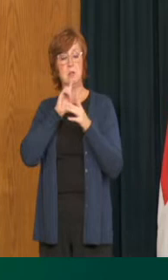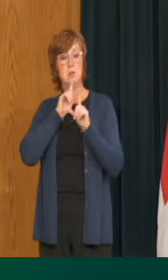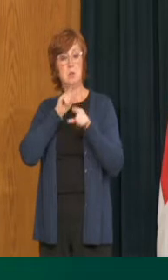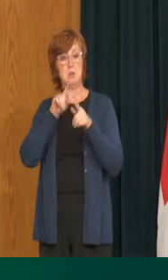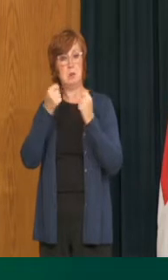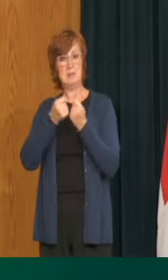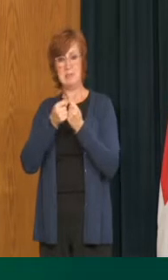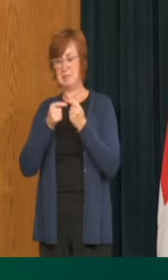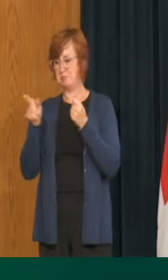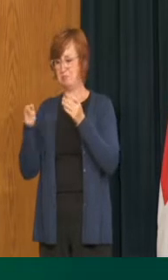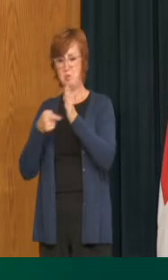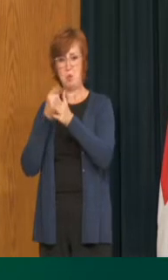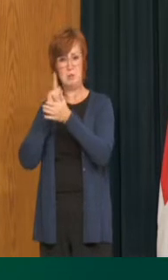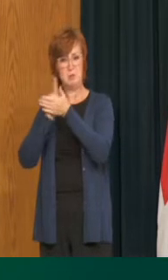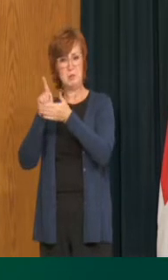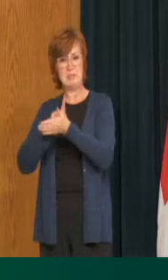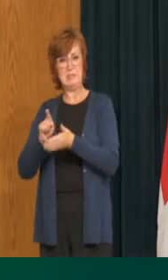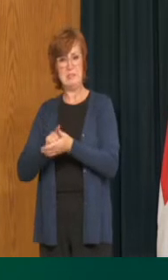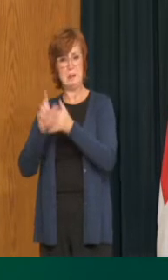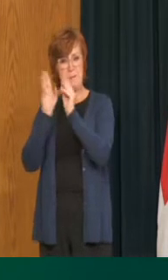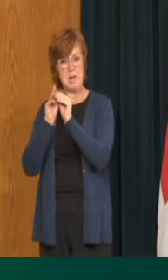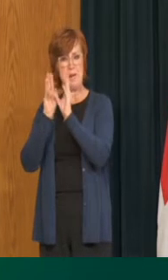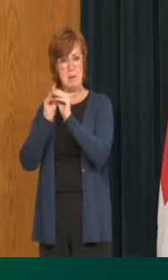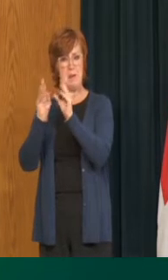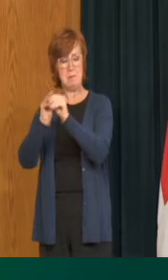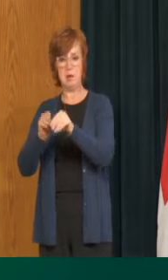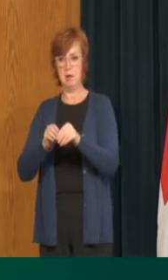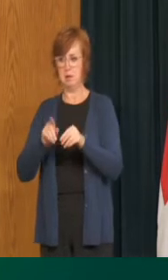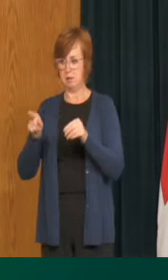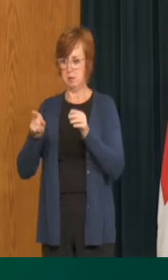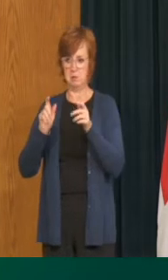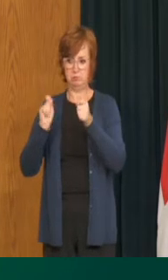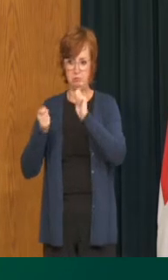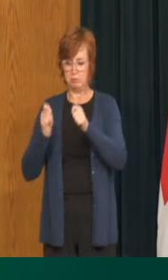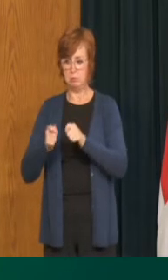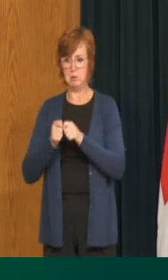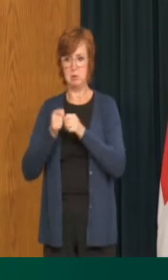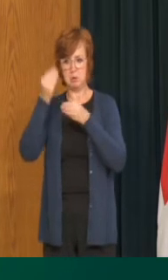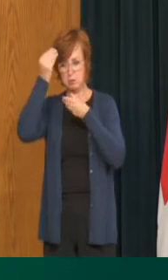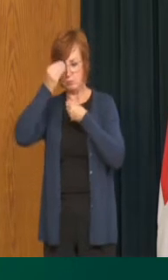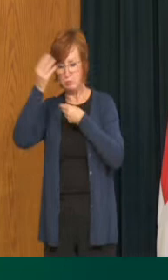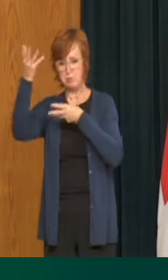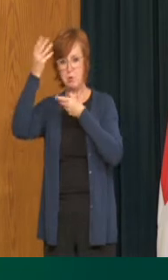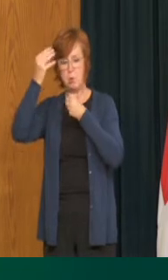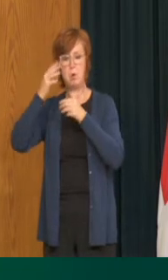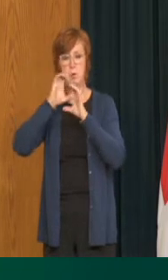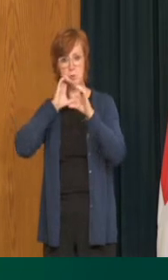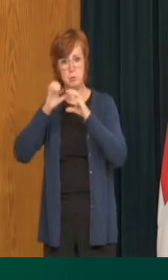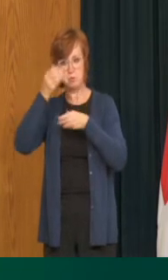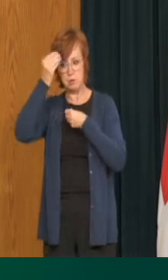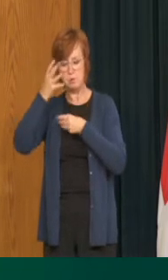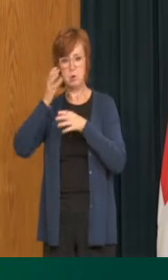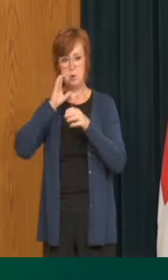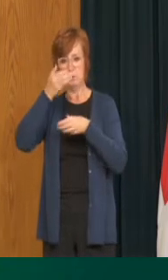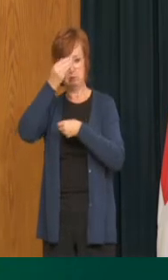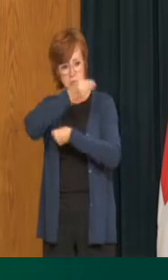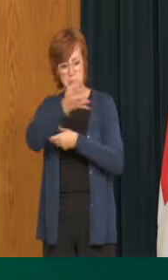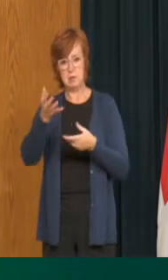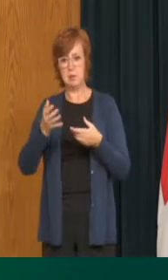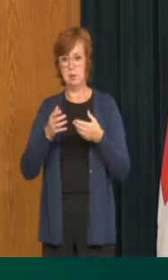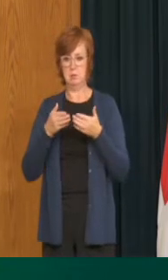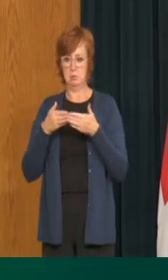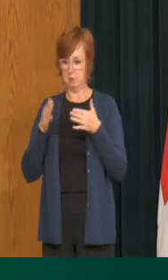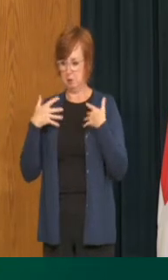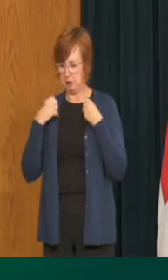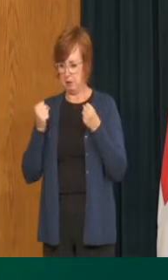our operational plans. And as this communication of information comes in collaboration with public